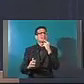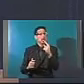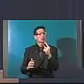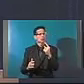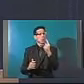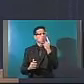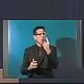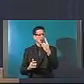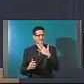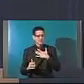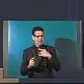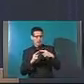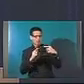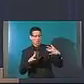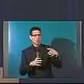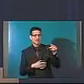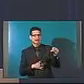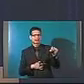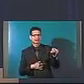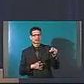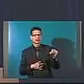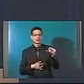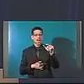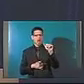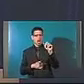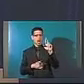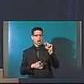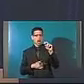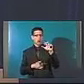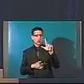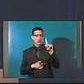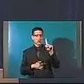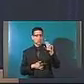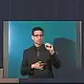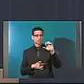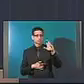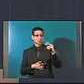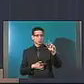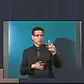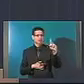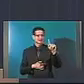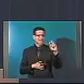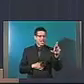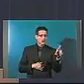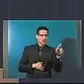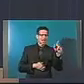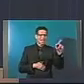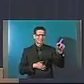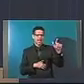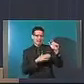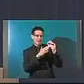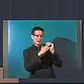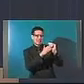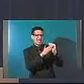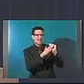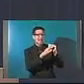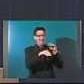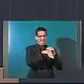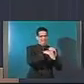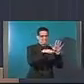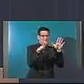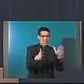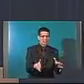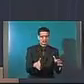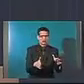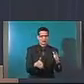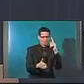you, one of my opponents was Arnold Schwarzenegger's top economic advisor during our